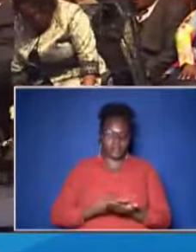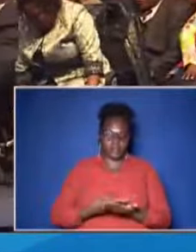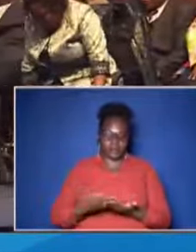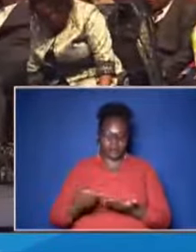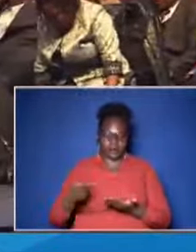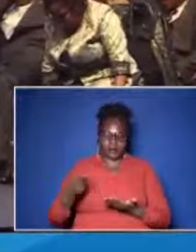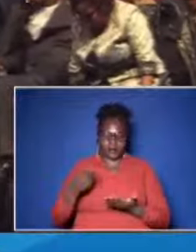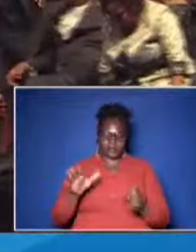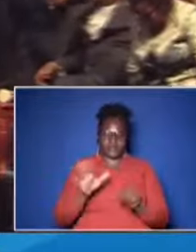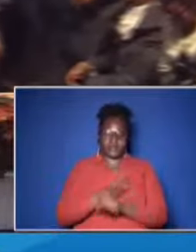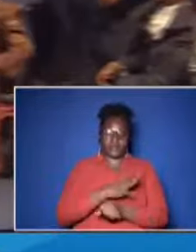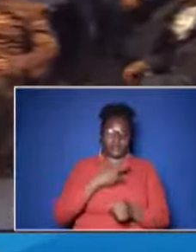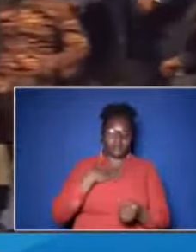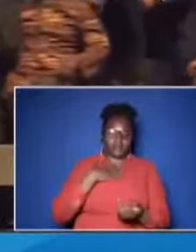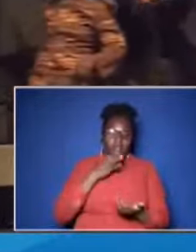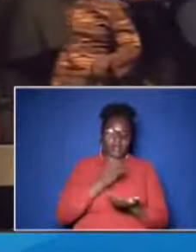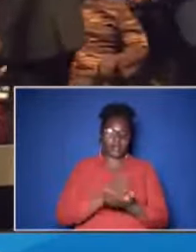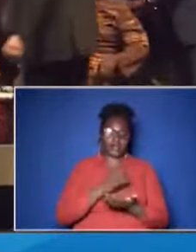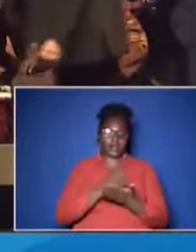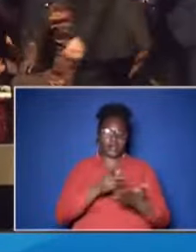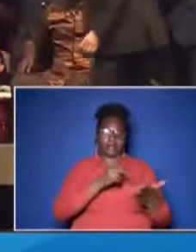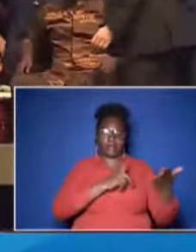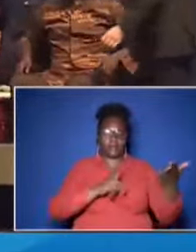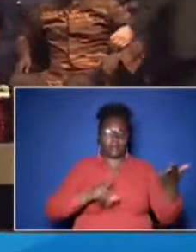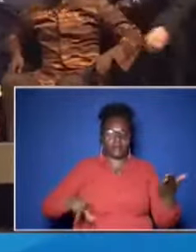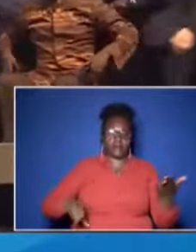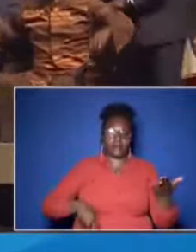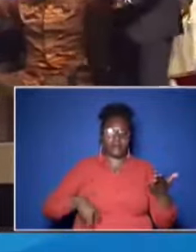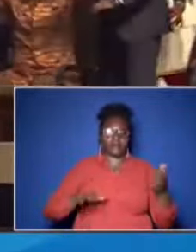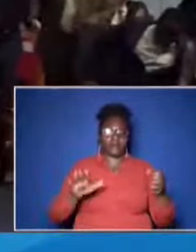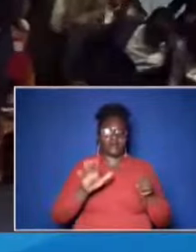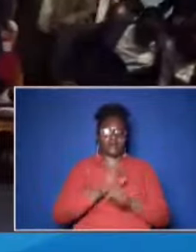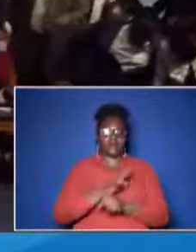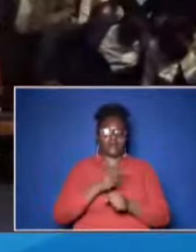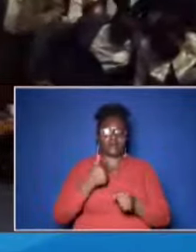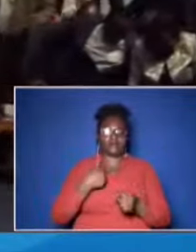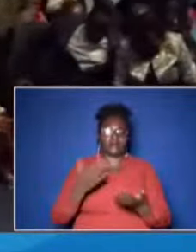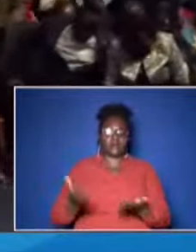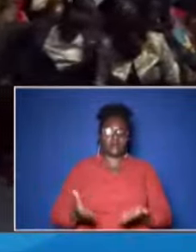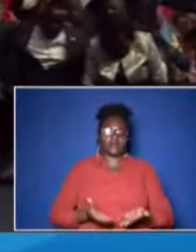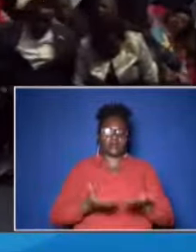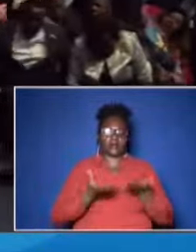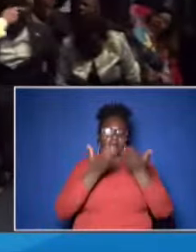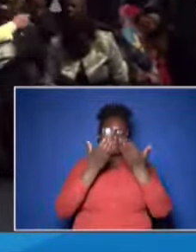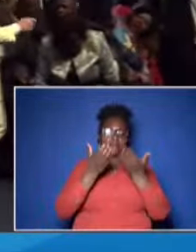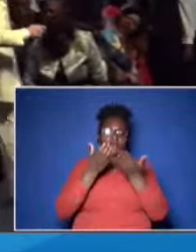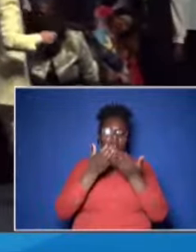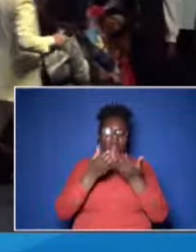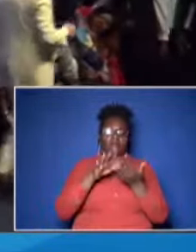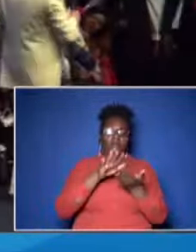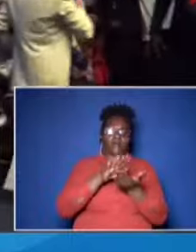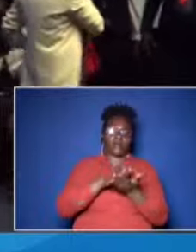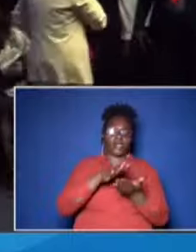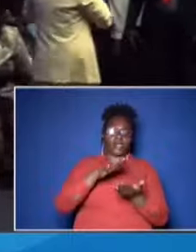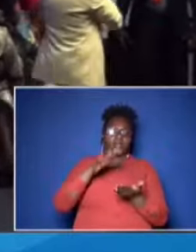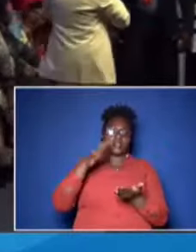meold my cup Lord it up I lift it up